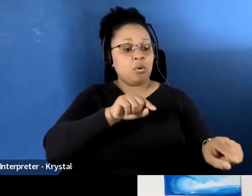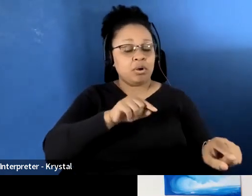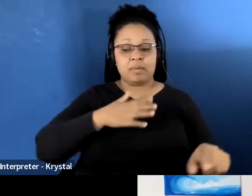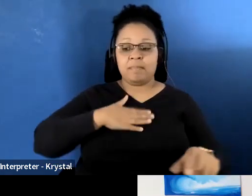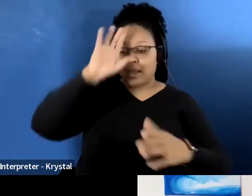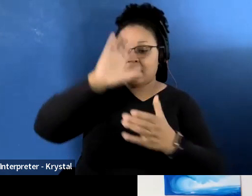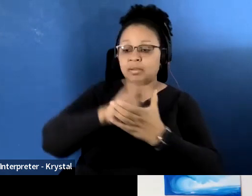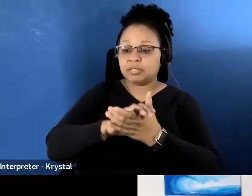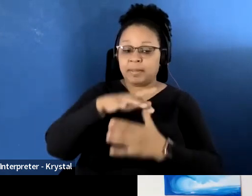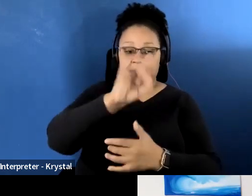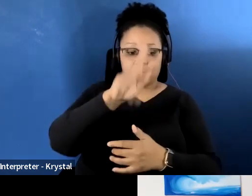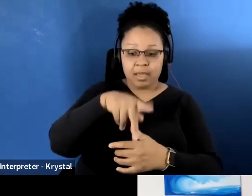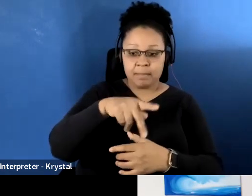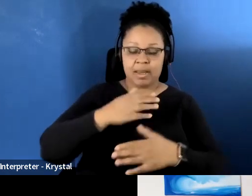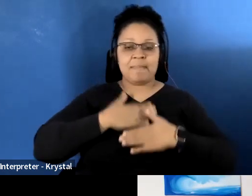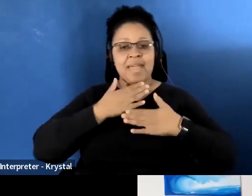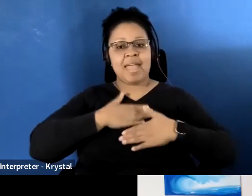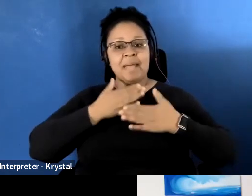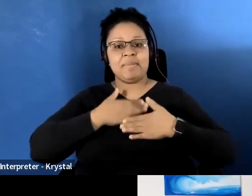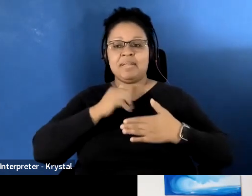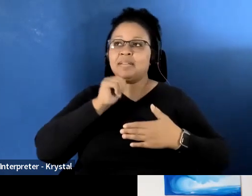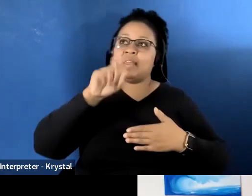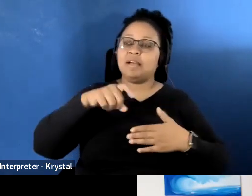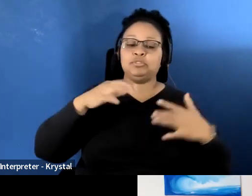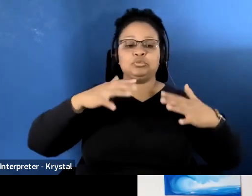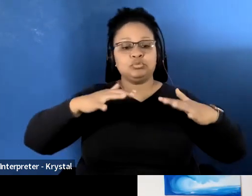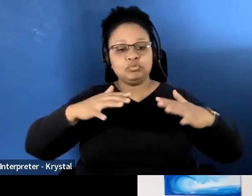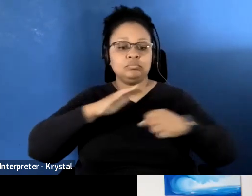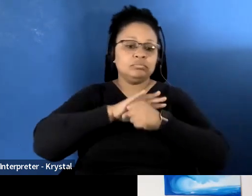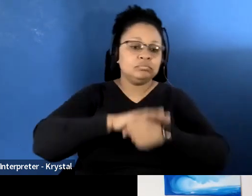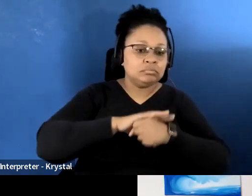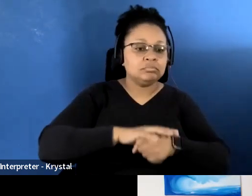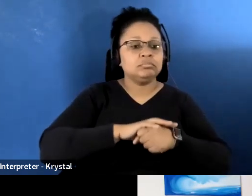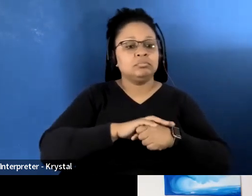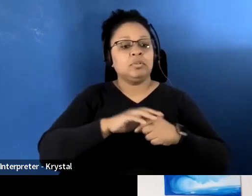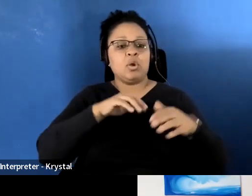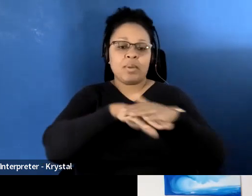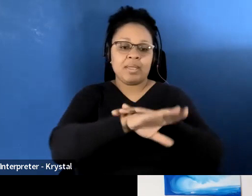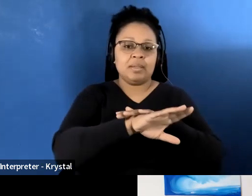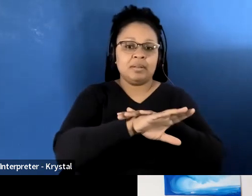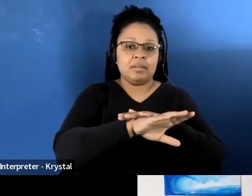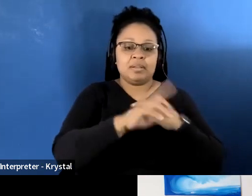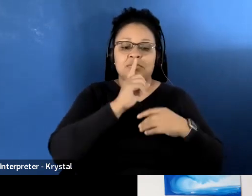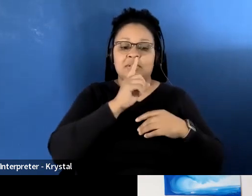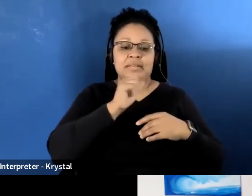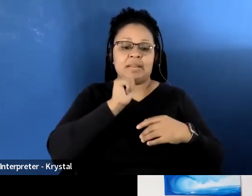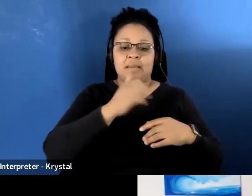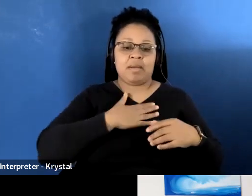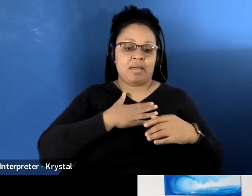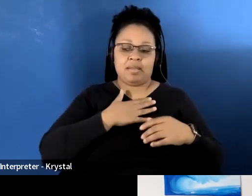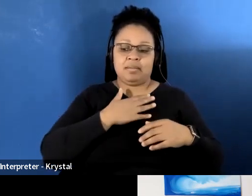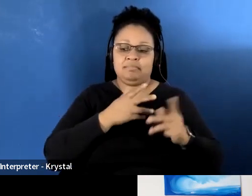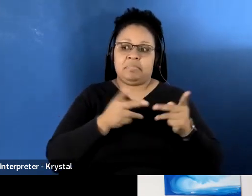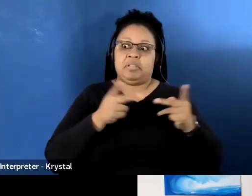happy. And it's over with, and I didn't even have to stress or freak out about going in the grocery store because that's not my kind of place.